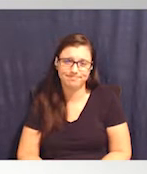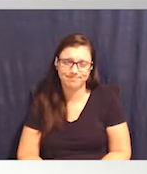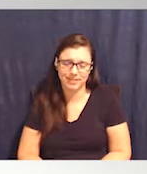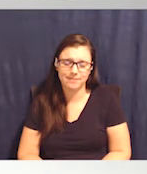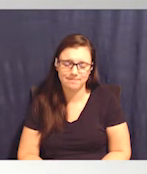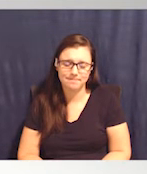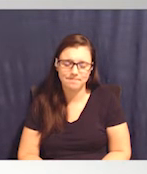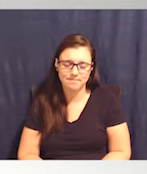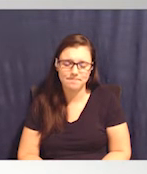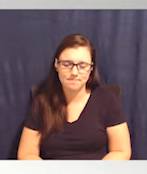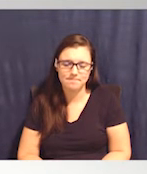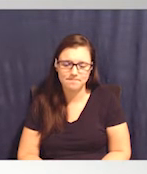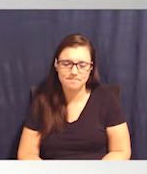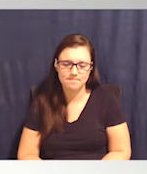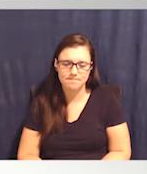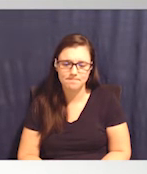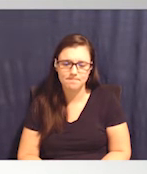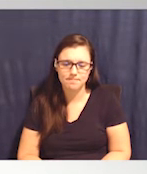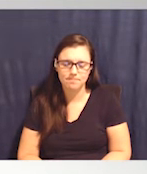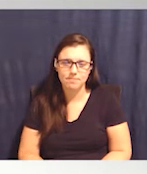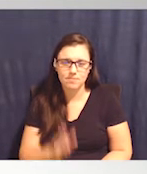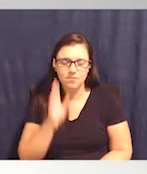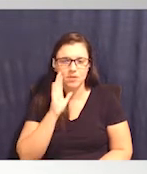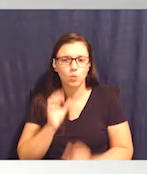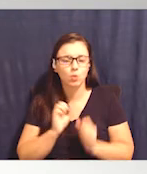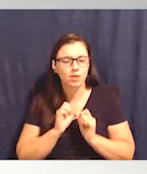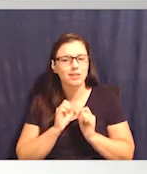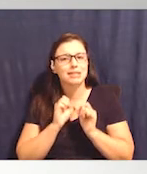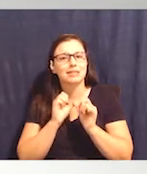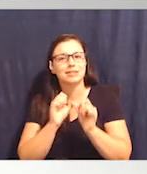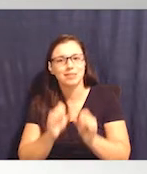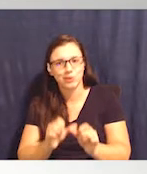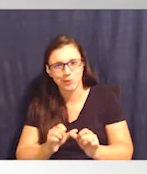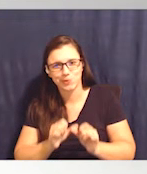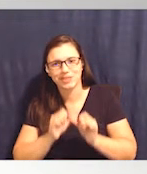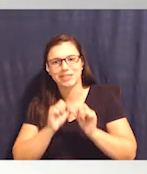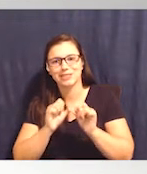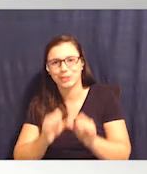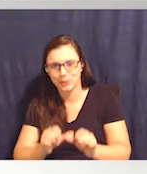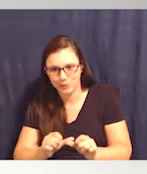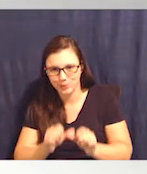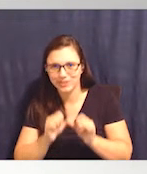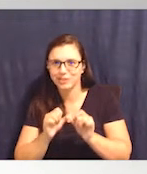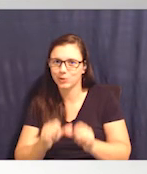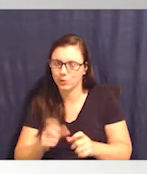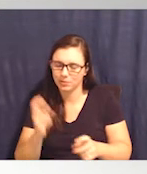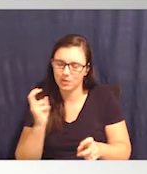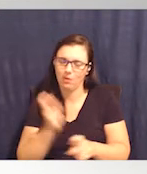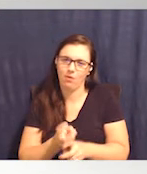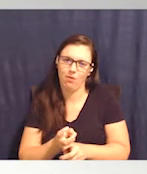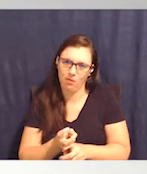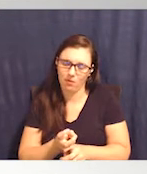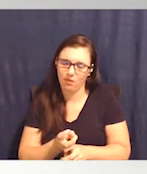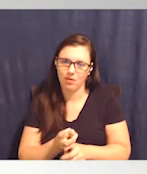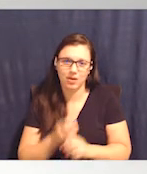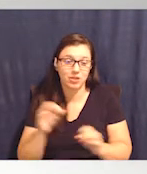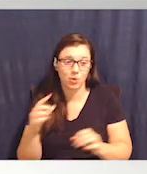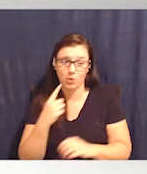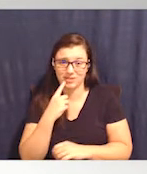And it's going to continue and continue and continue to be hard. Nobody said being a parent was going to be easy, right?